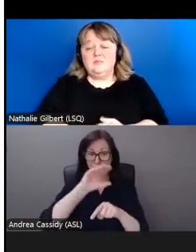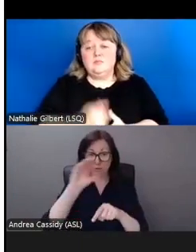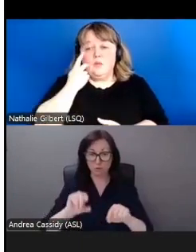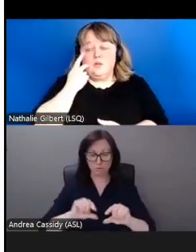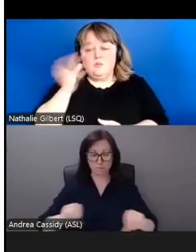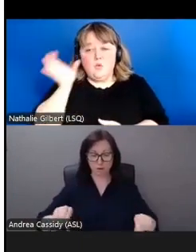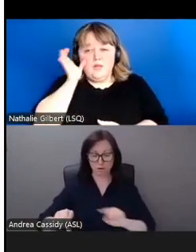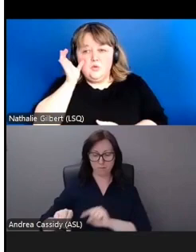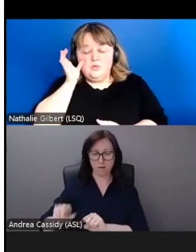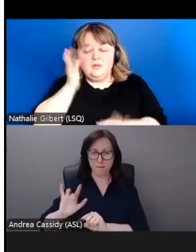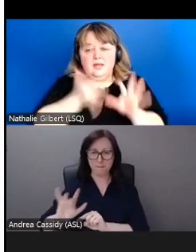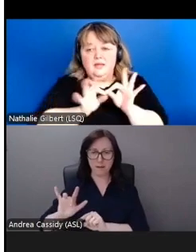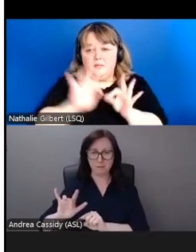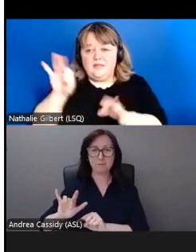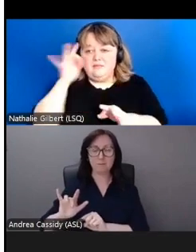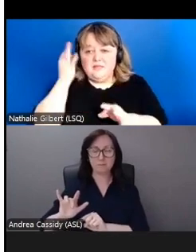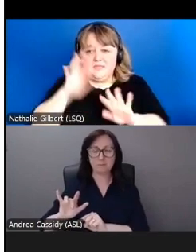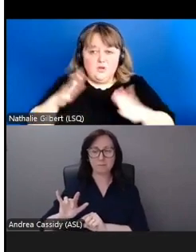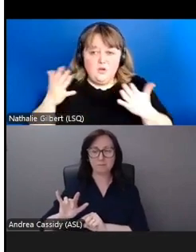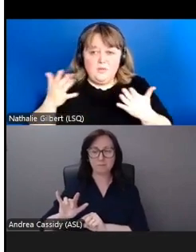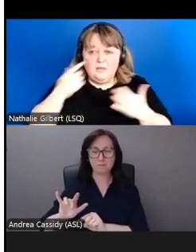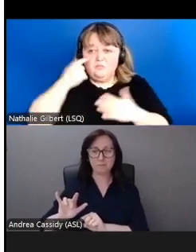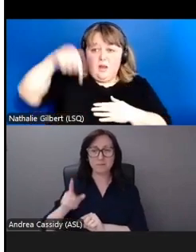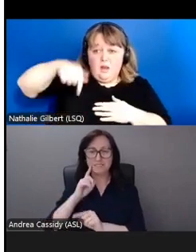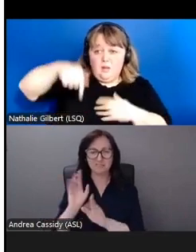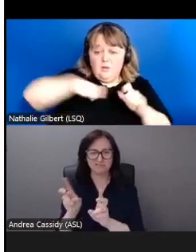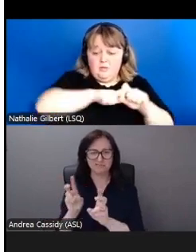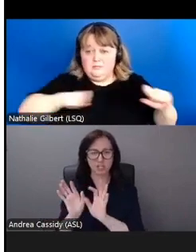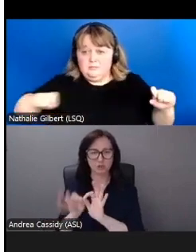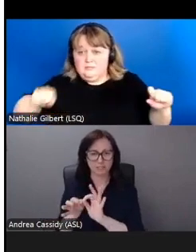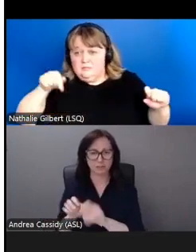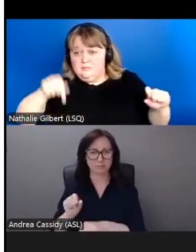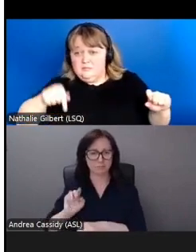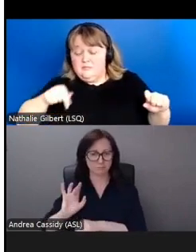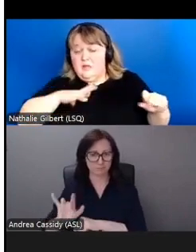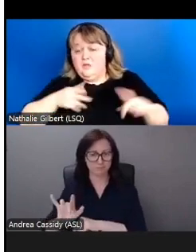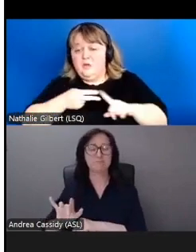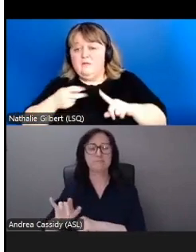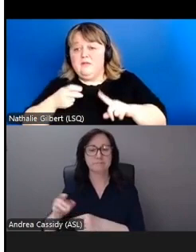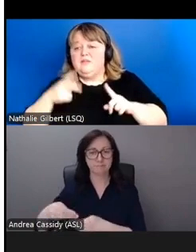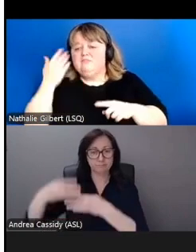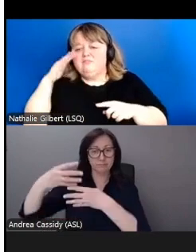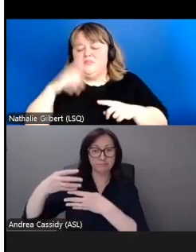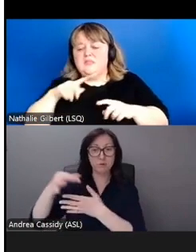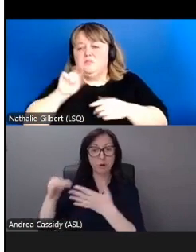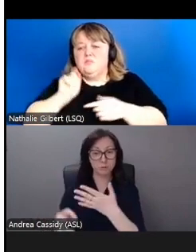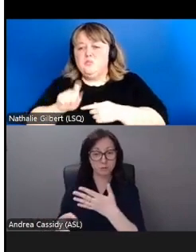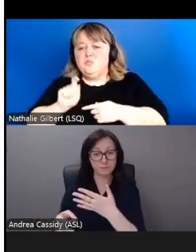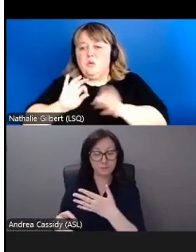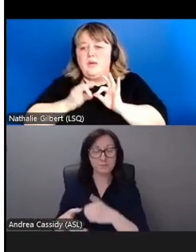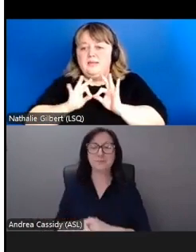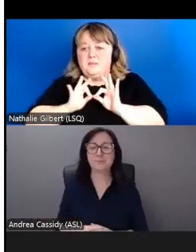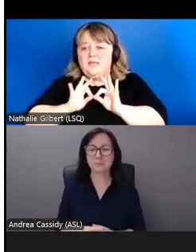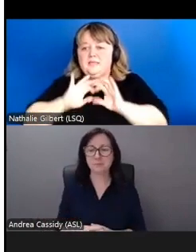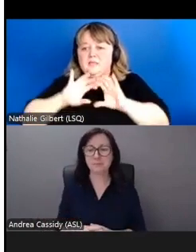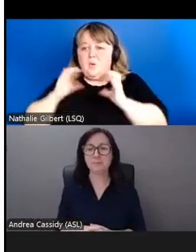and click the arrow next to the interpretation button. An options menu will appear.